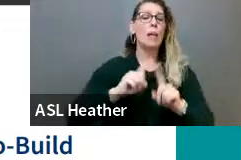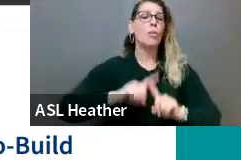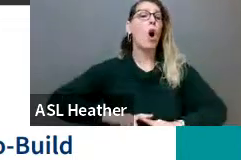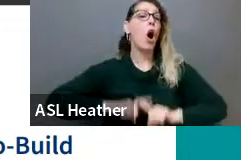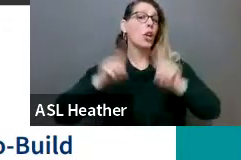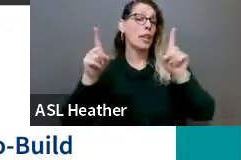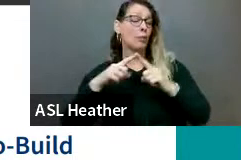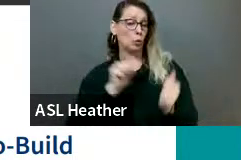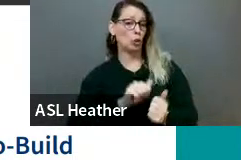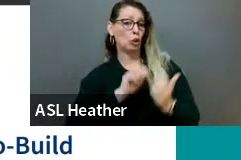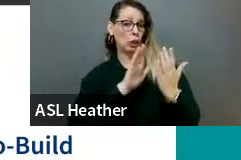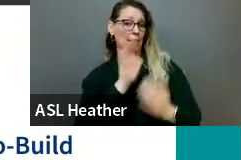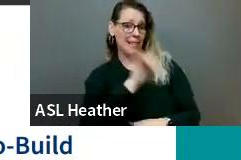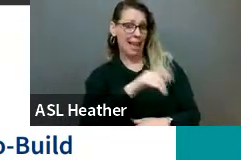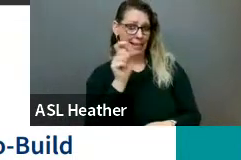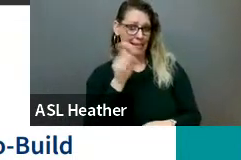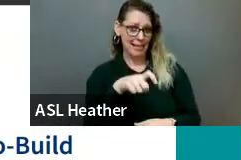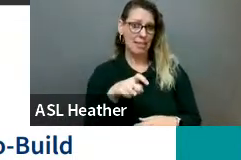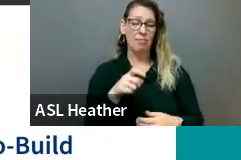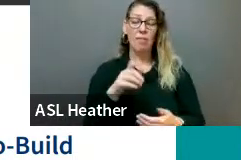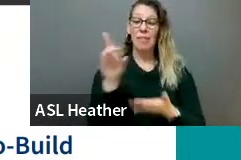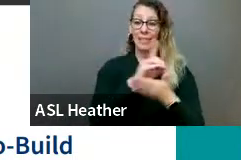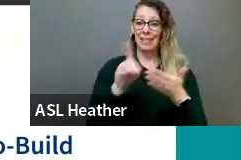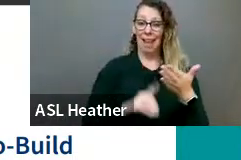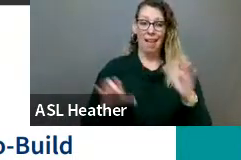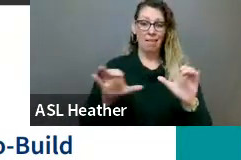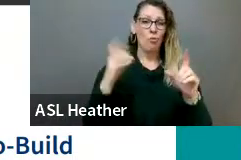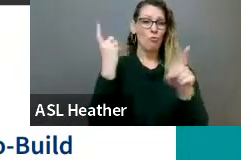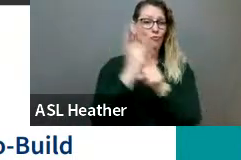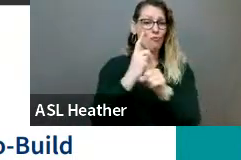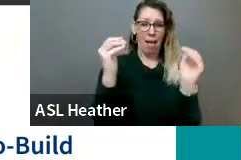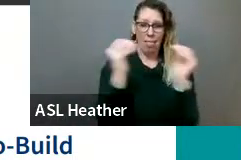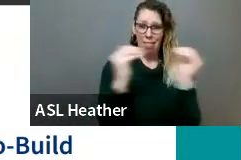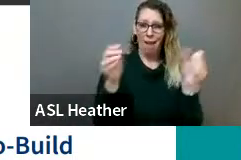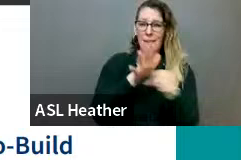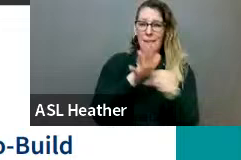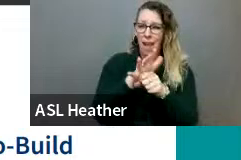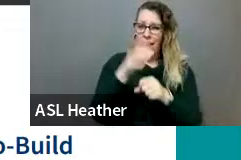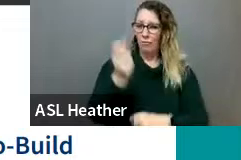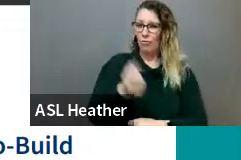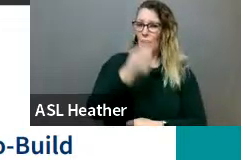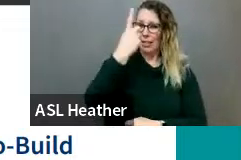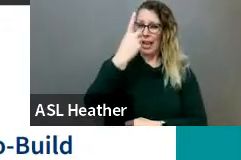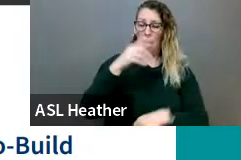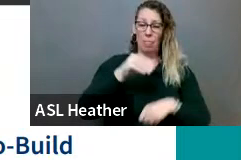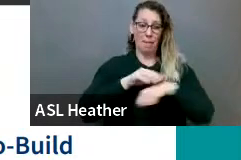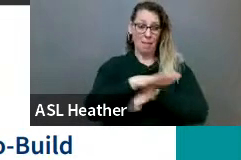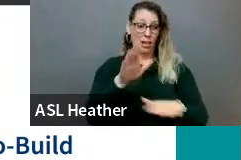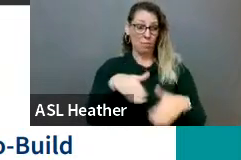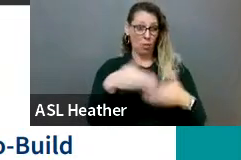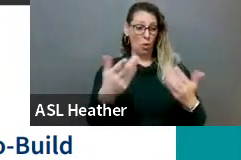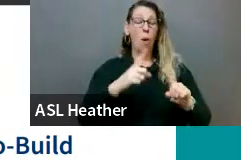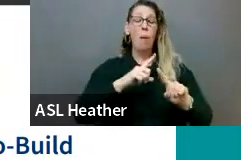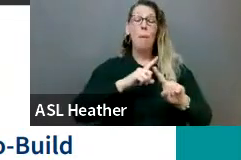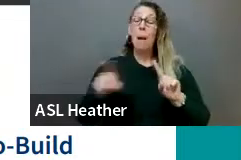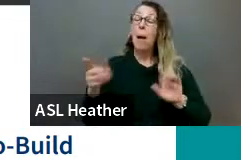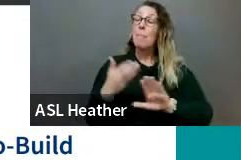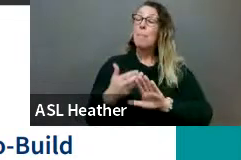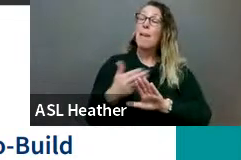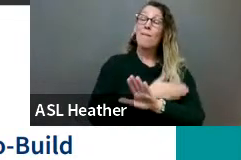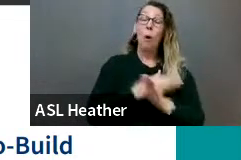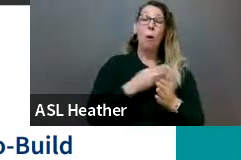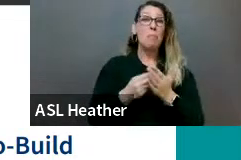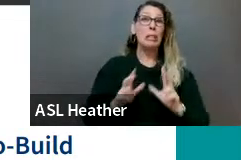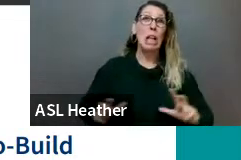need. The design is done at the right level, just enough to understand impacts of the proposal, but before so much is invested that